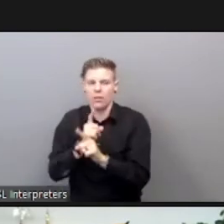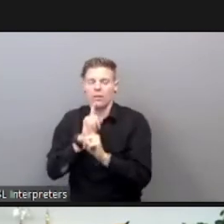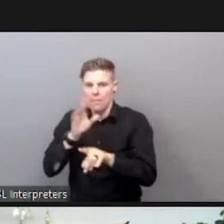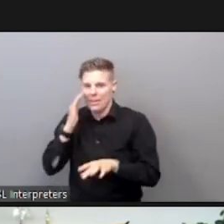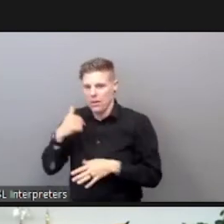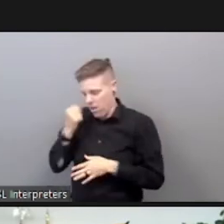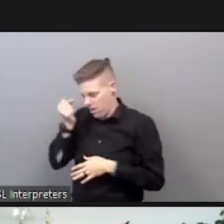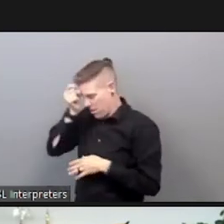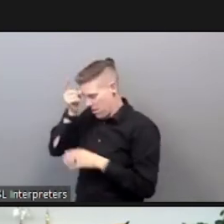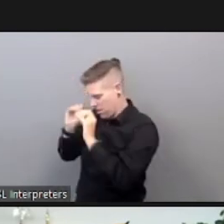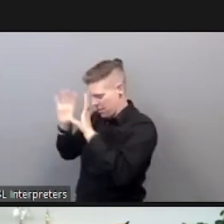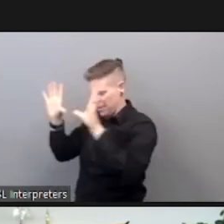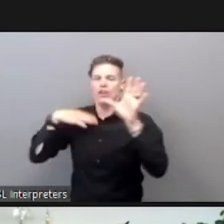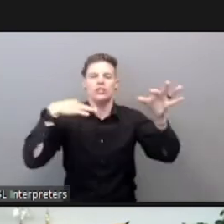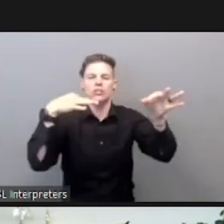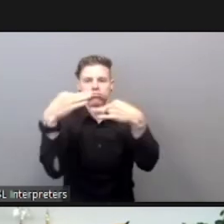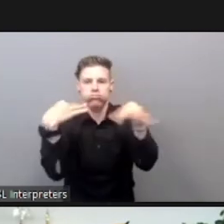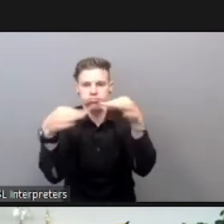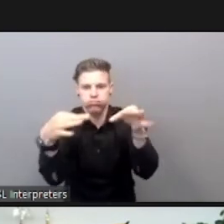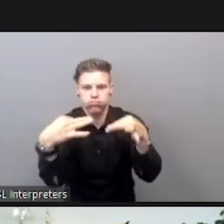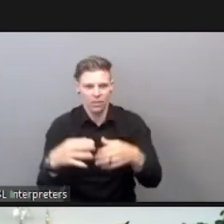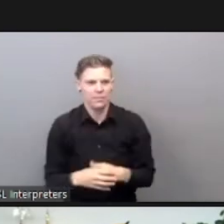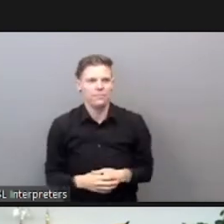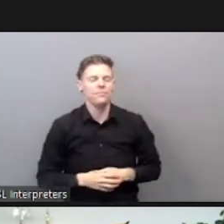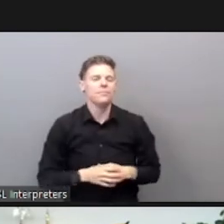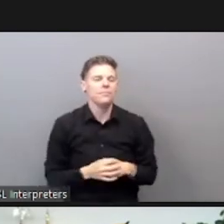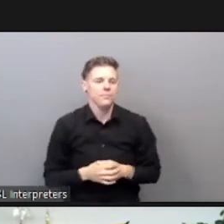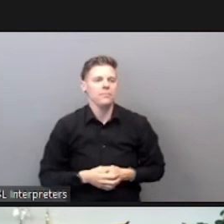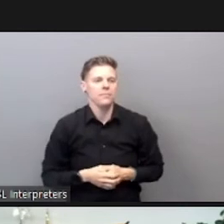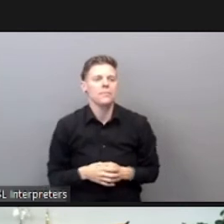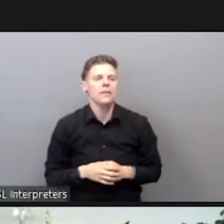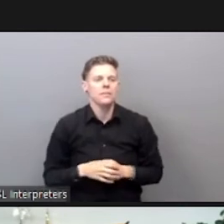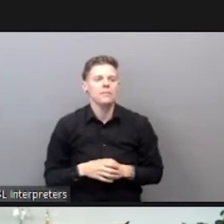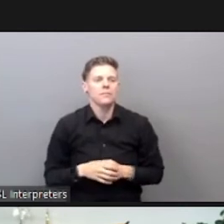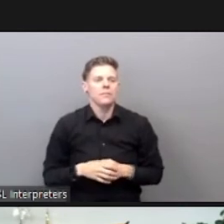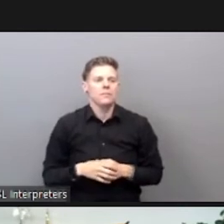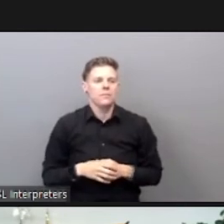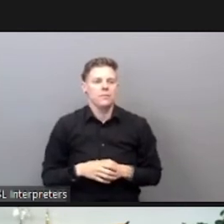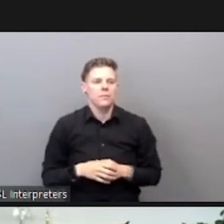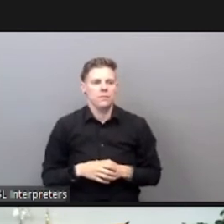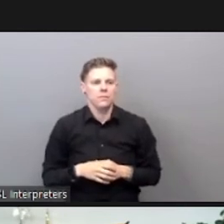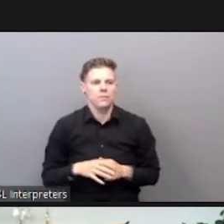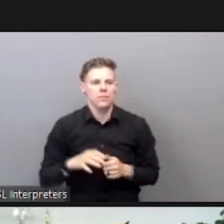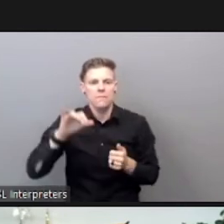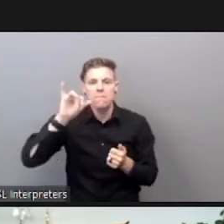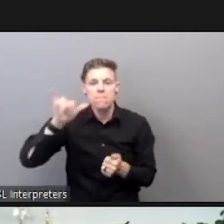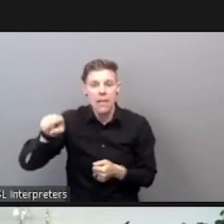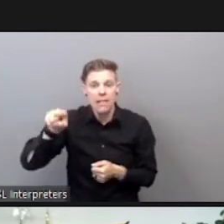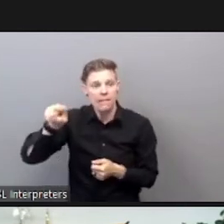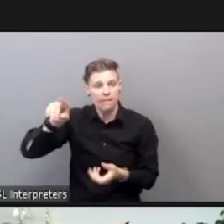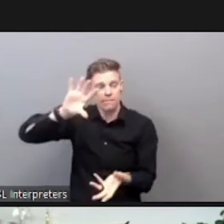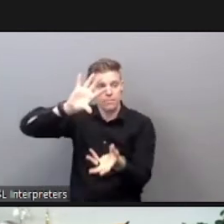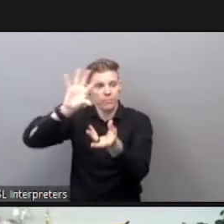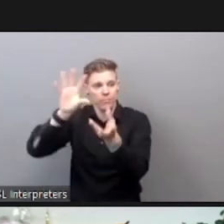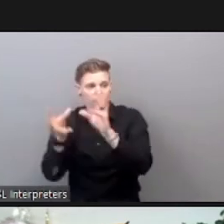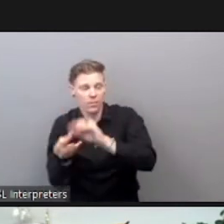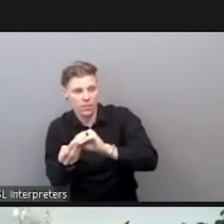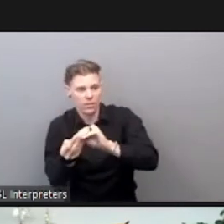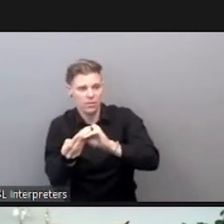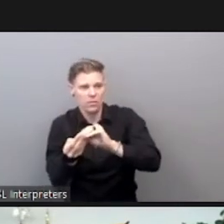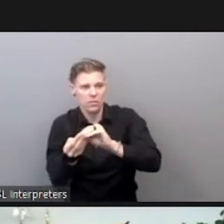it's actually that cumulative number is like, so if more people who are Native American